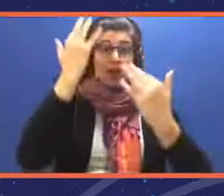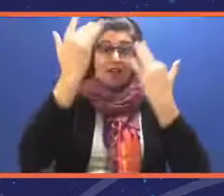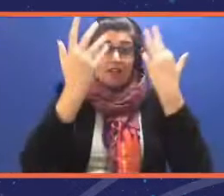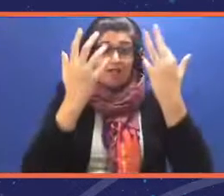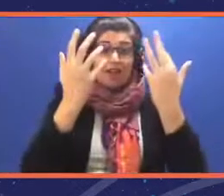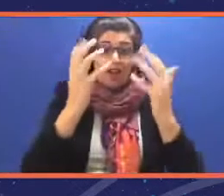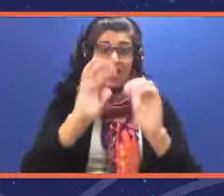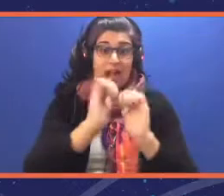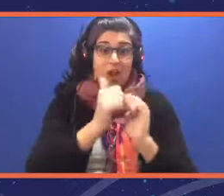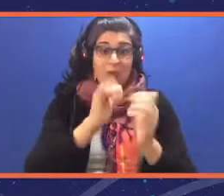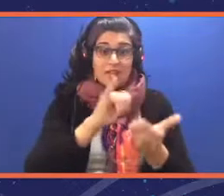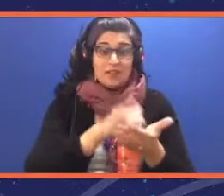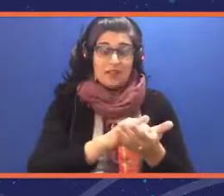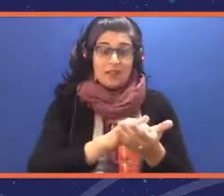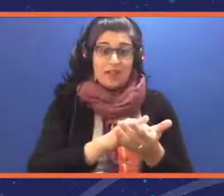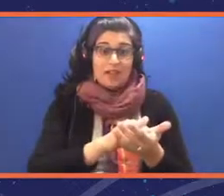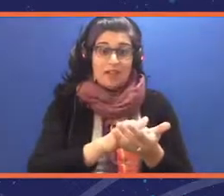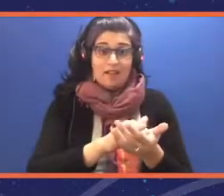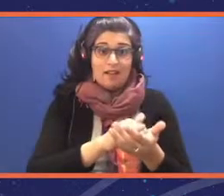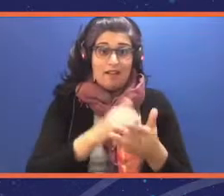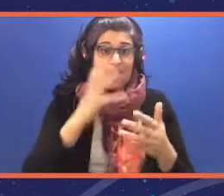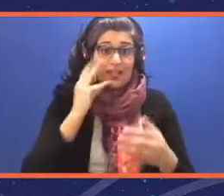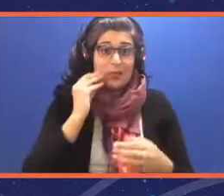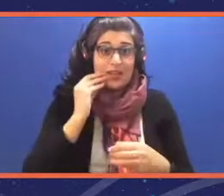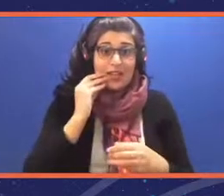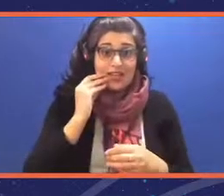be creating the way that you did?